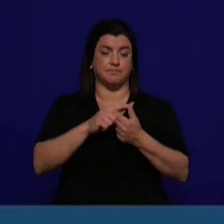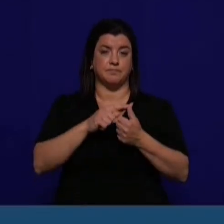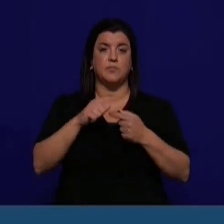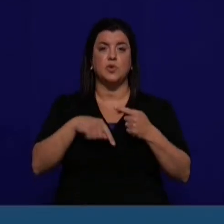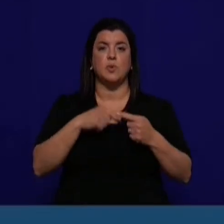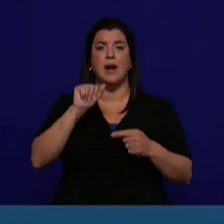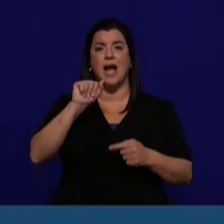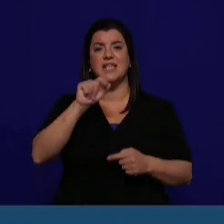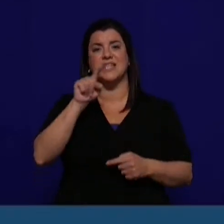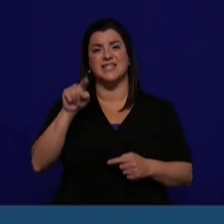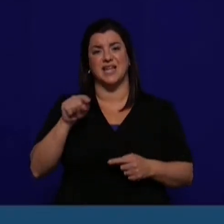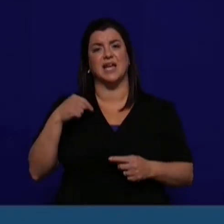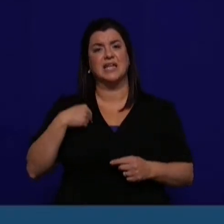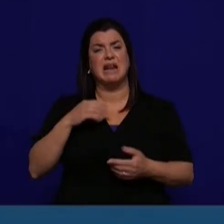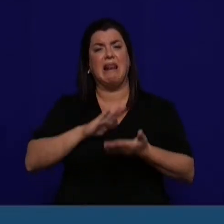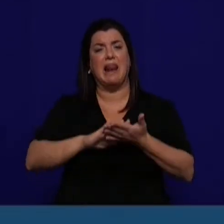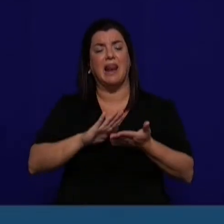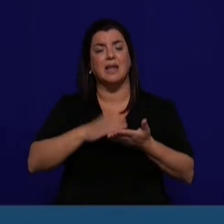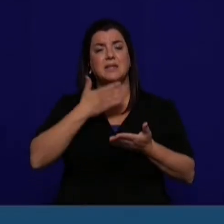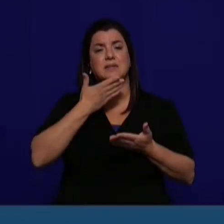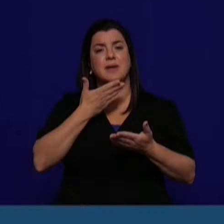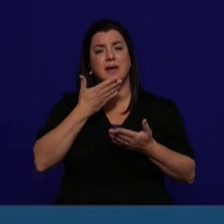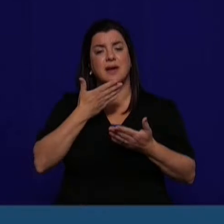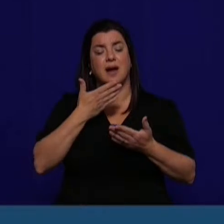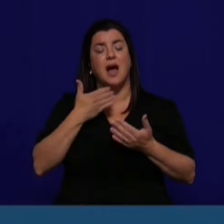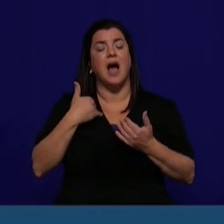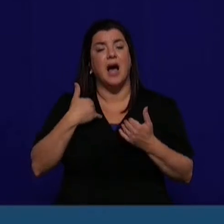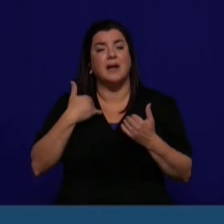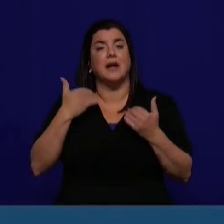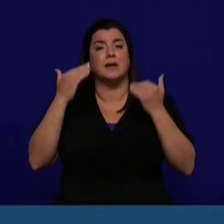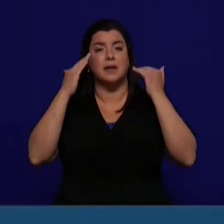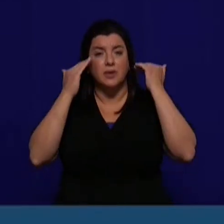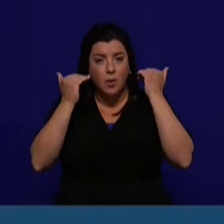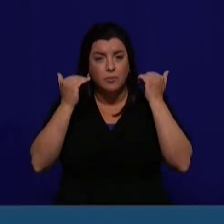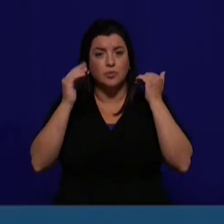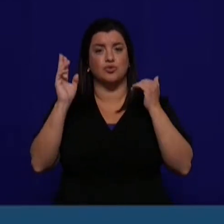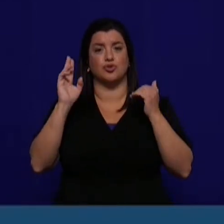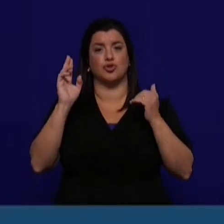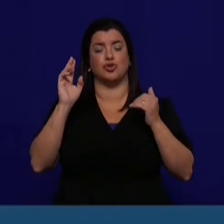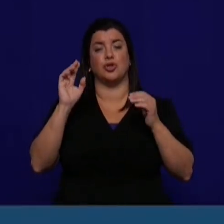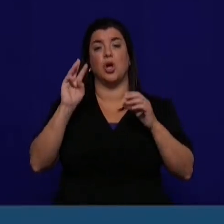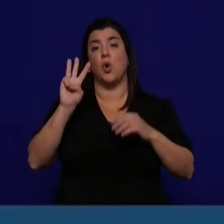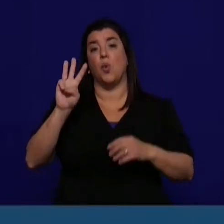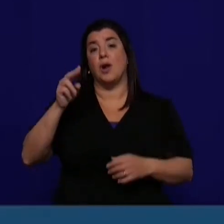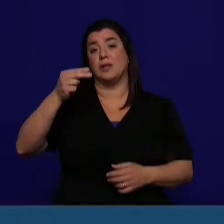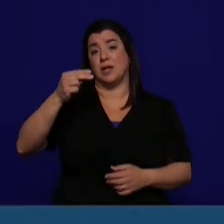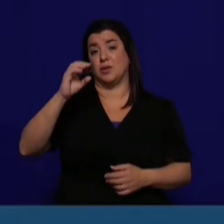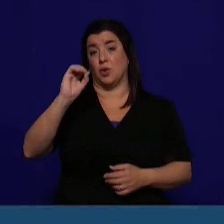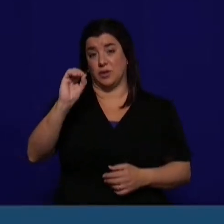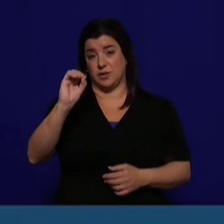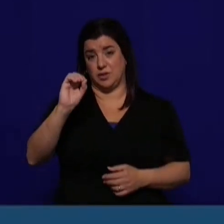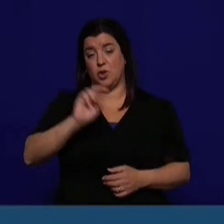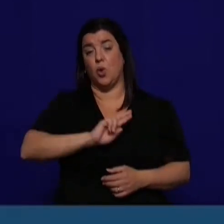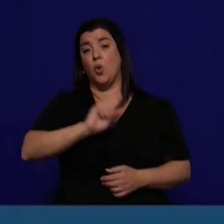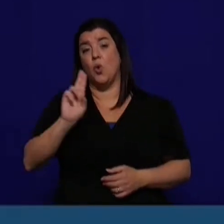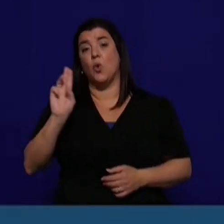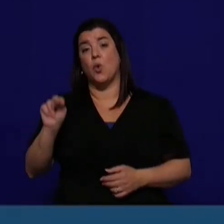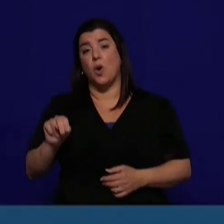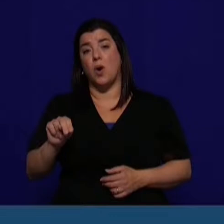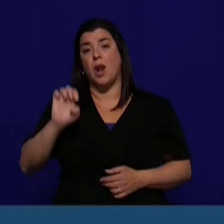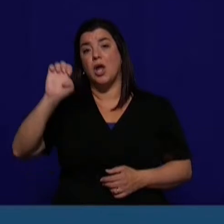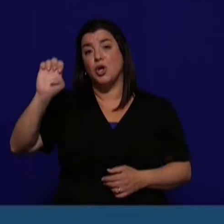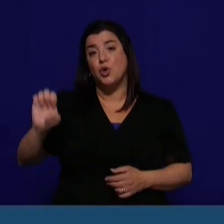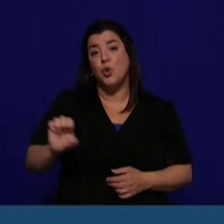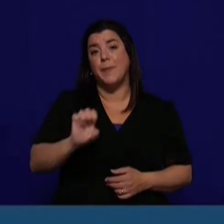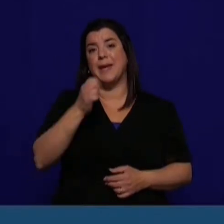l-AstraZeneca bħalma semmejt dejjem insegwu dak li qegħdin jgħidulna kemm laqda dinja tas-saħħa kif ukoll il-European Medicines